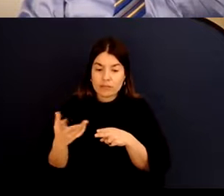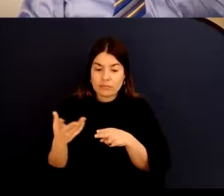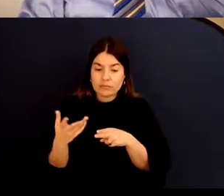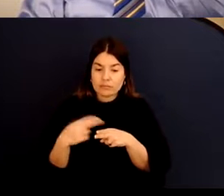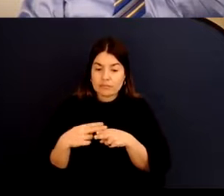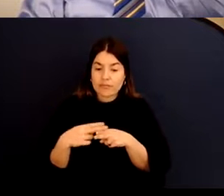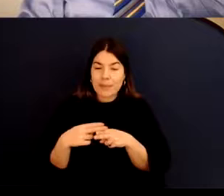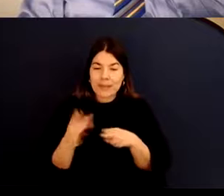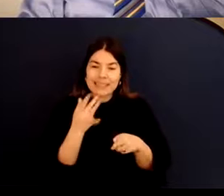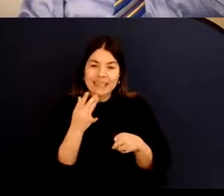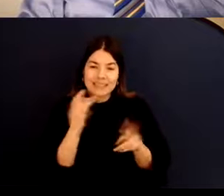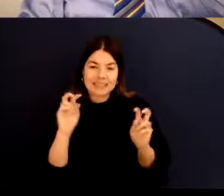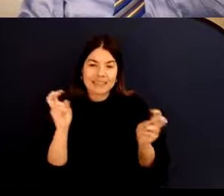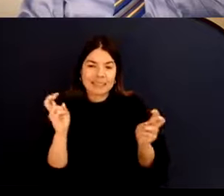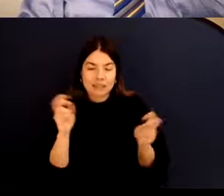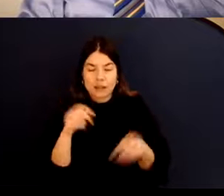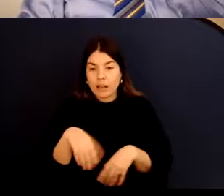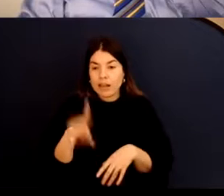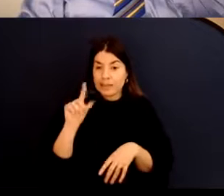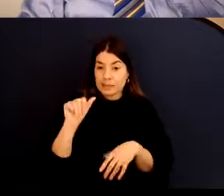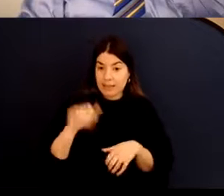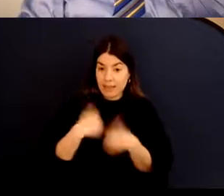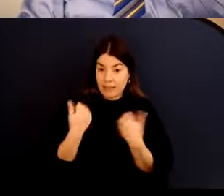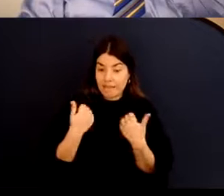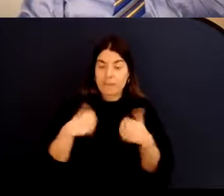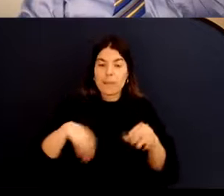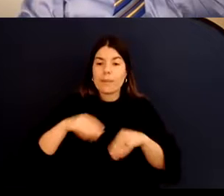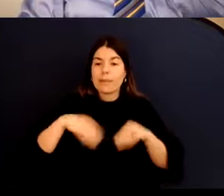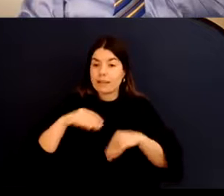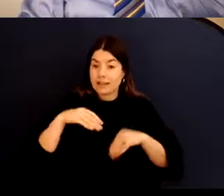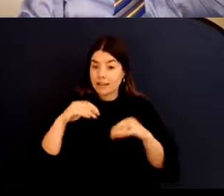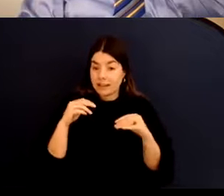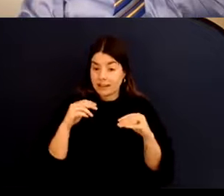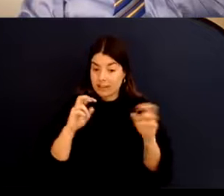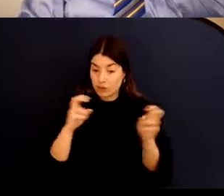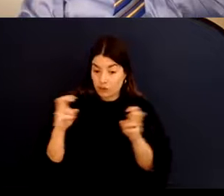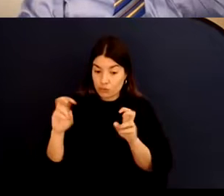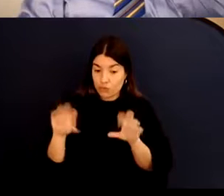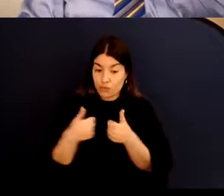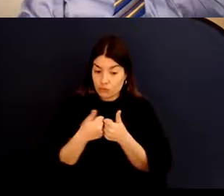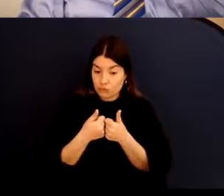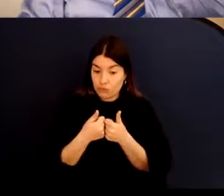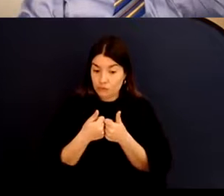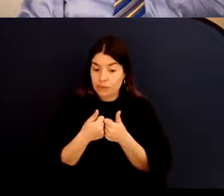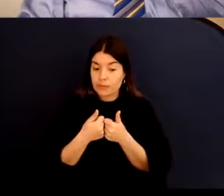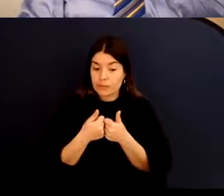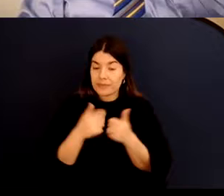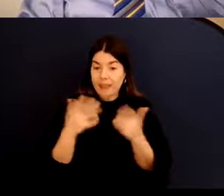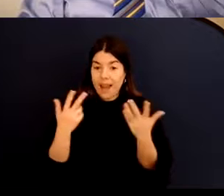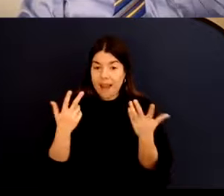taste of what it's like to have mobility issues and just getting